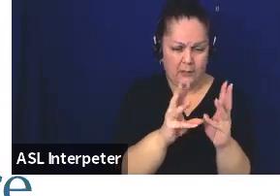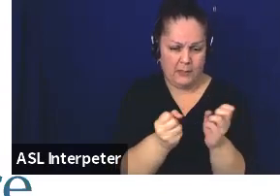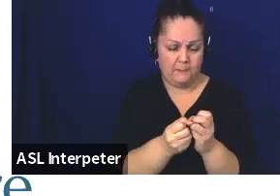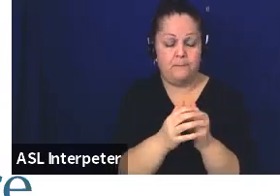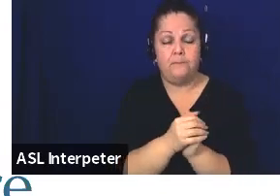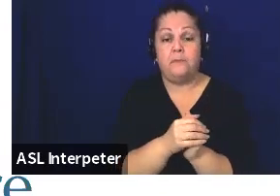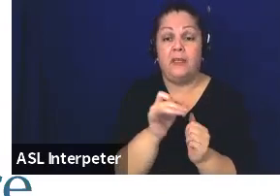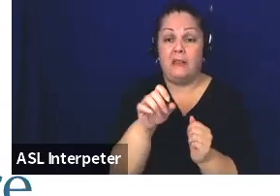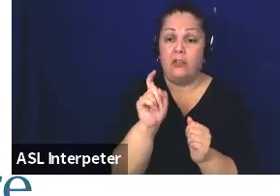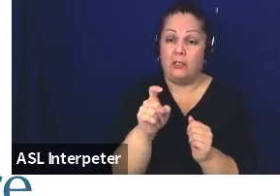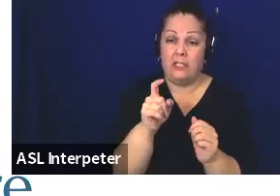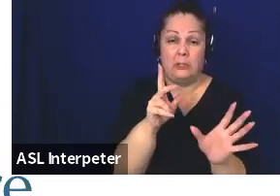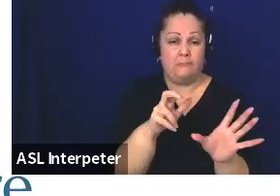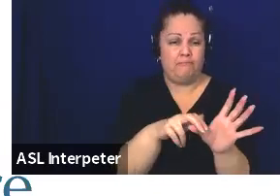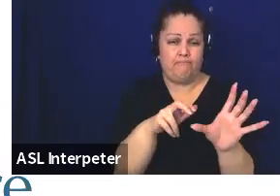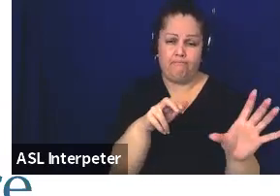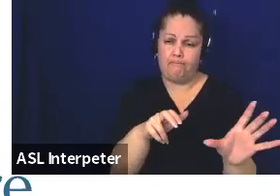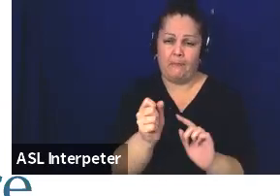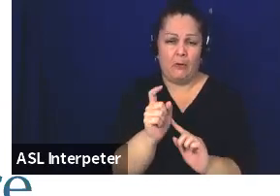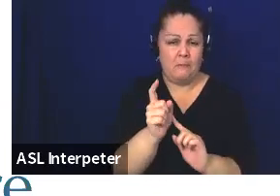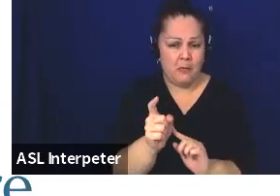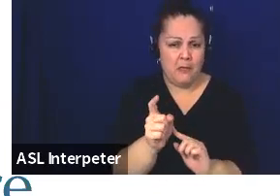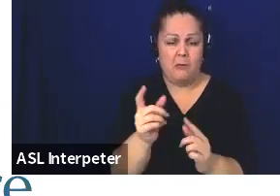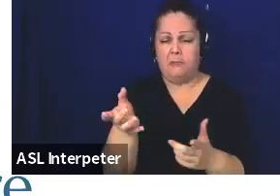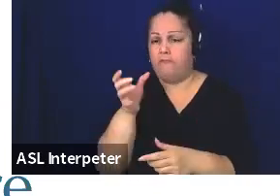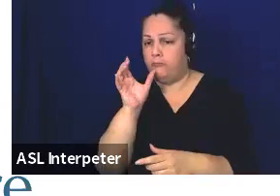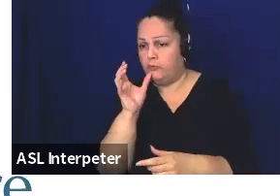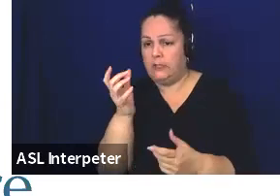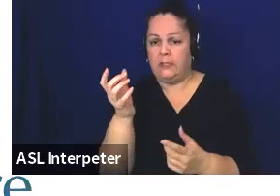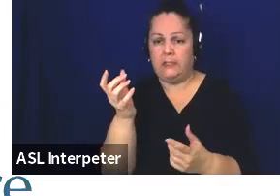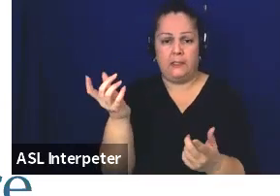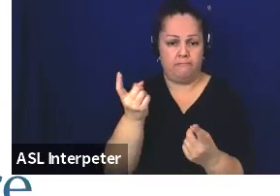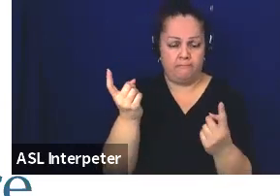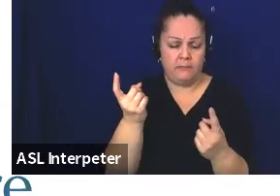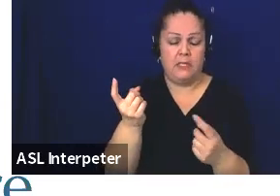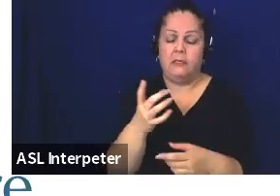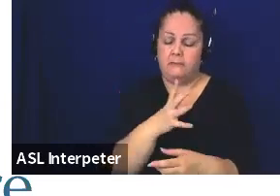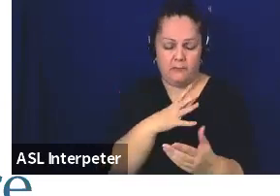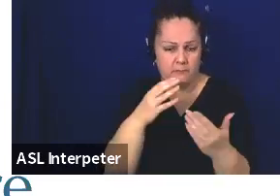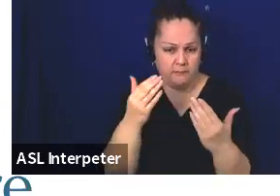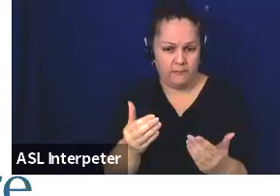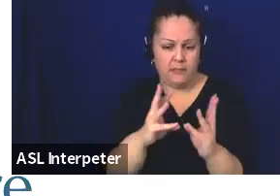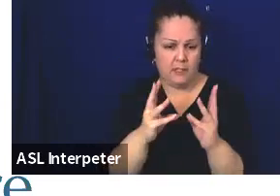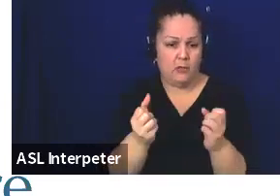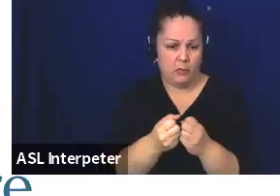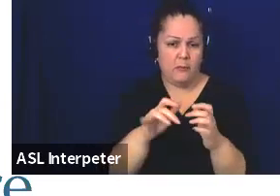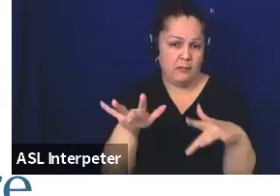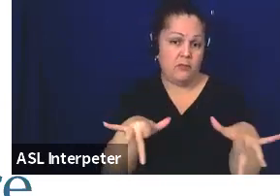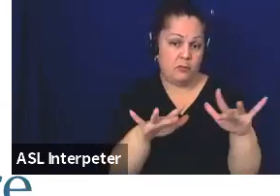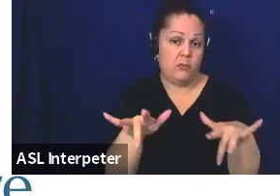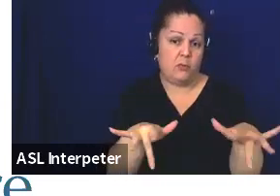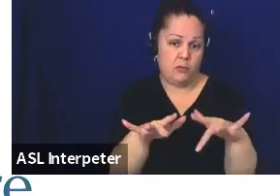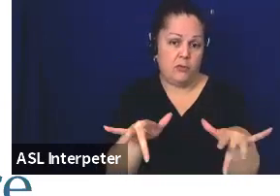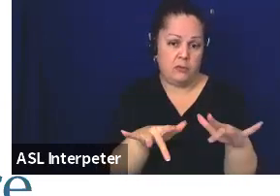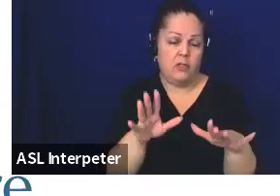If you need to, feel free to step out for a moment and grab something to drink to stay hydrated. This webinar is being recorded, so it